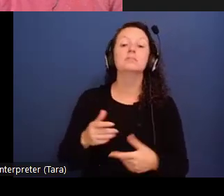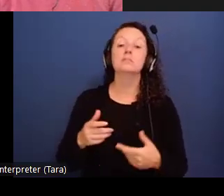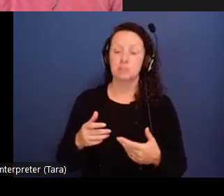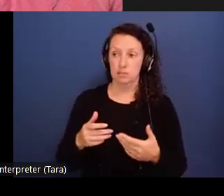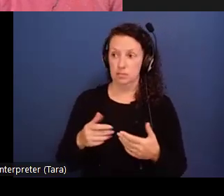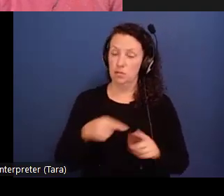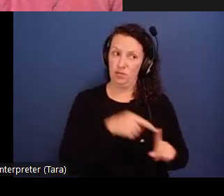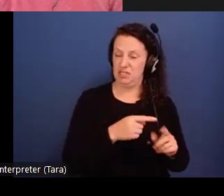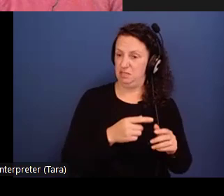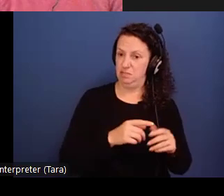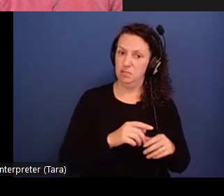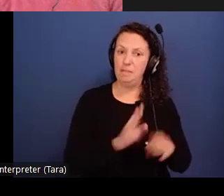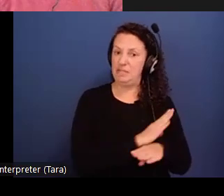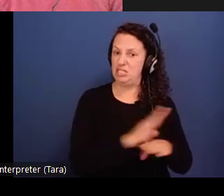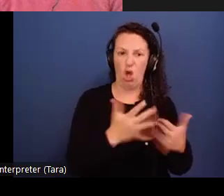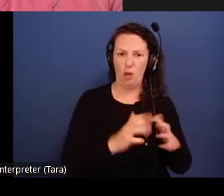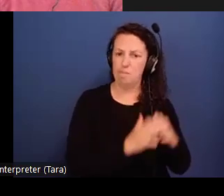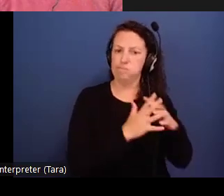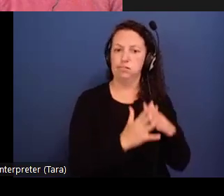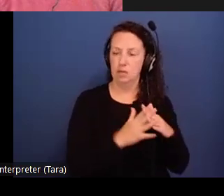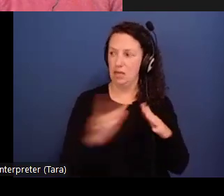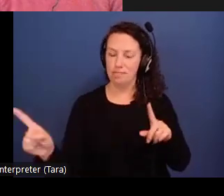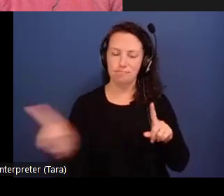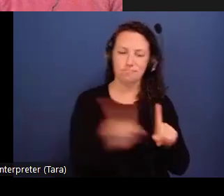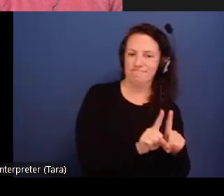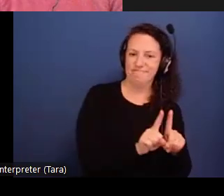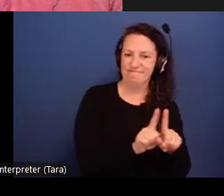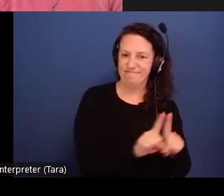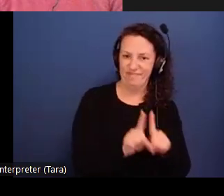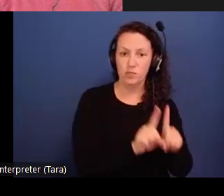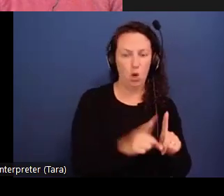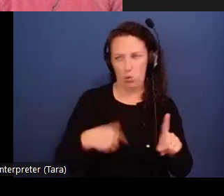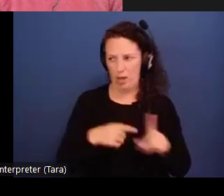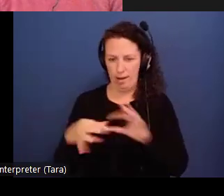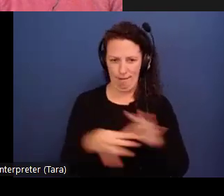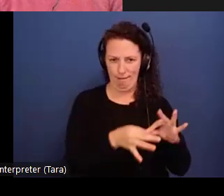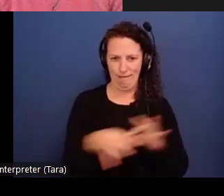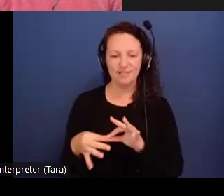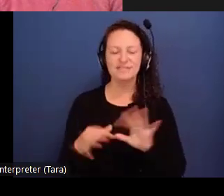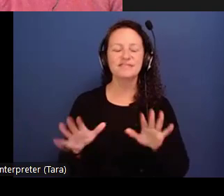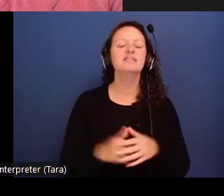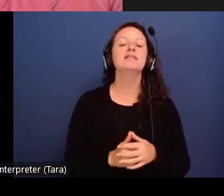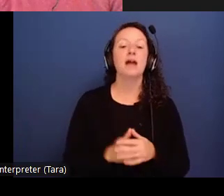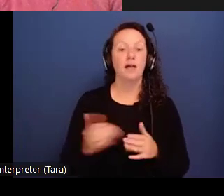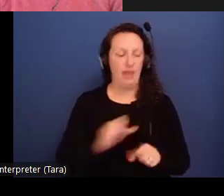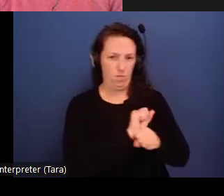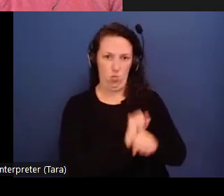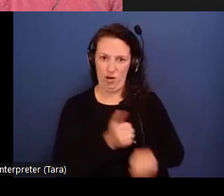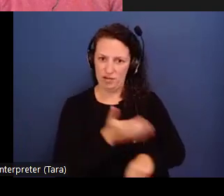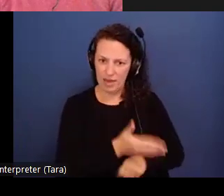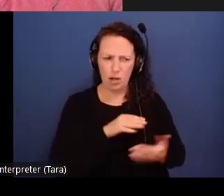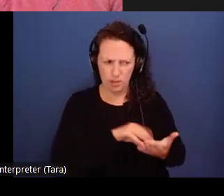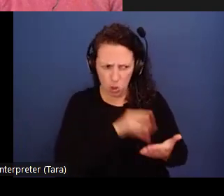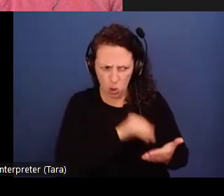startup. We do that entire process for them. And they work for a startup and they learn basic and fundamentals about